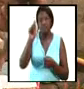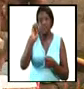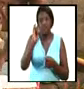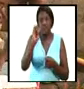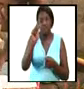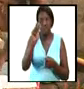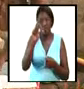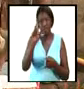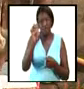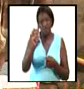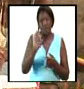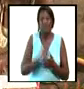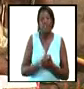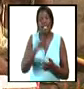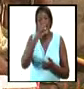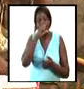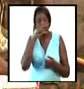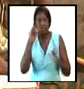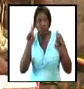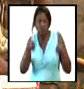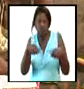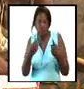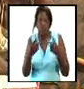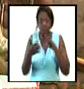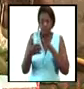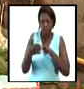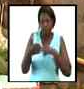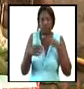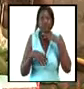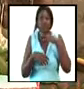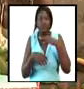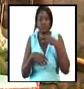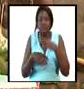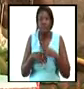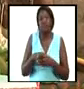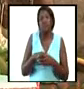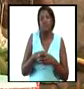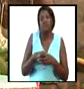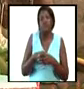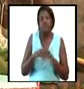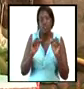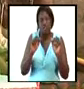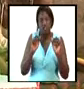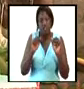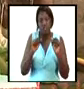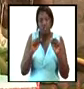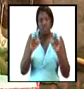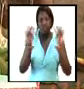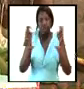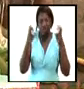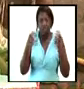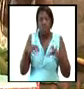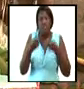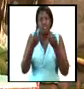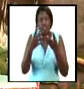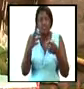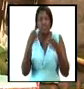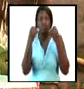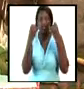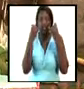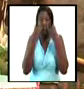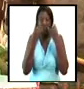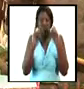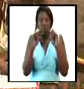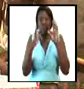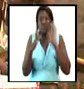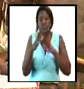The name of the piece of writing. Yes, the title often offers a clue as to the contents and the intention of the